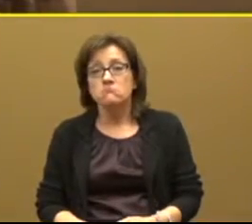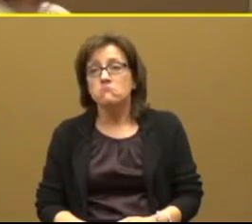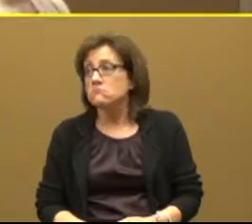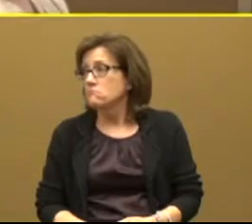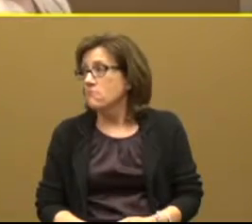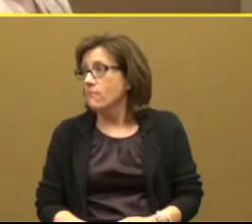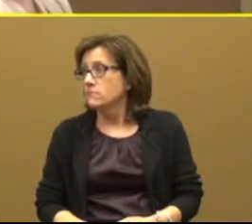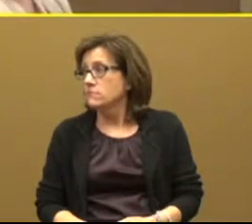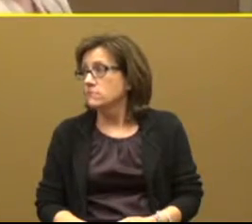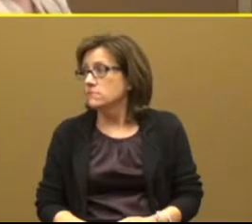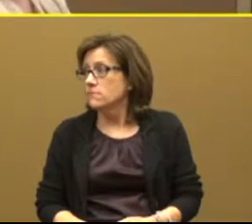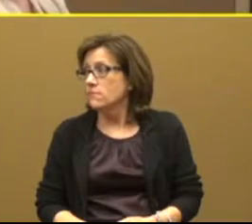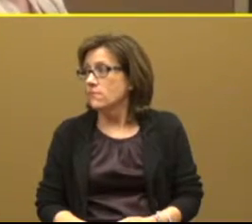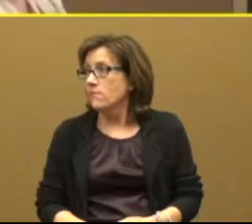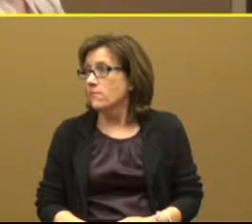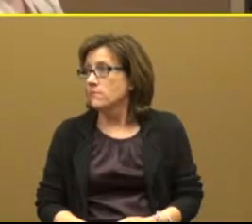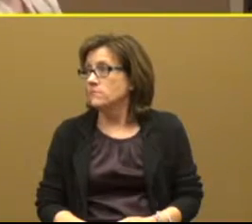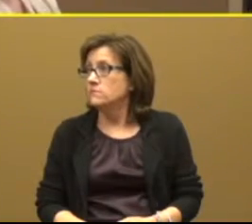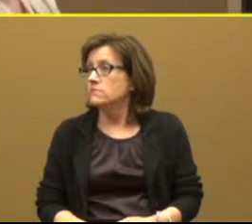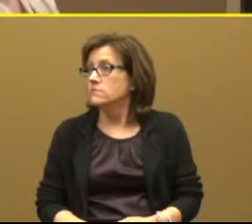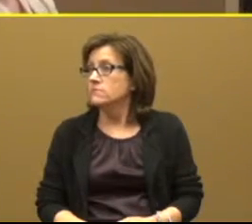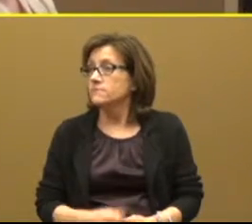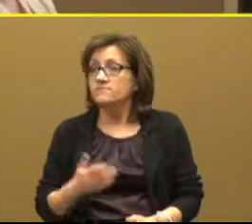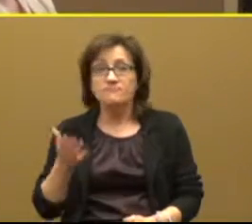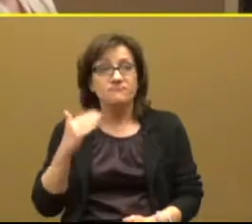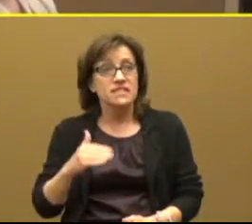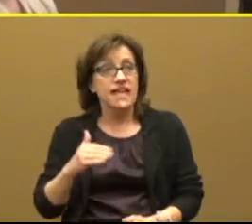Do we know? Click?